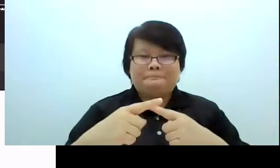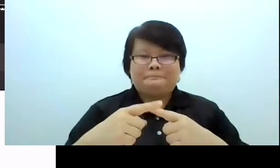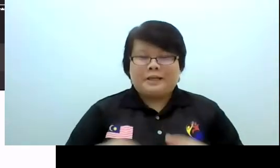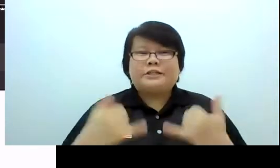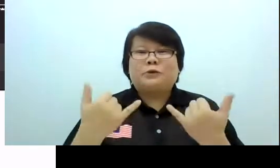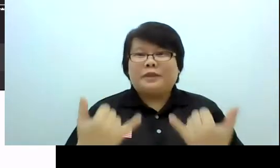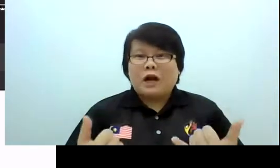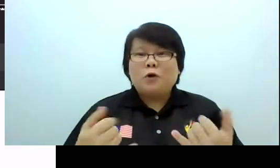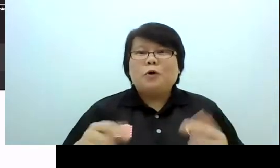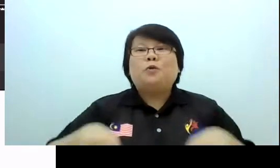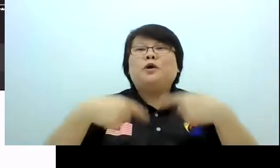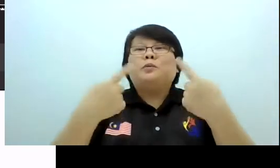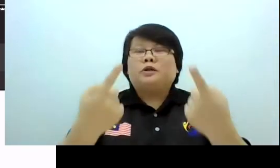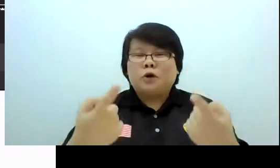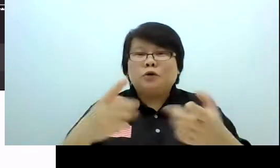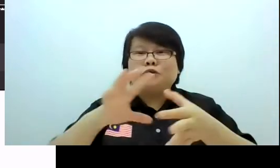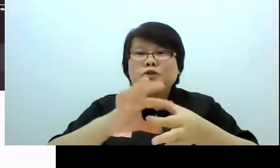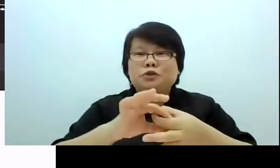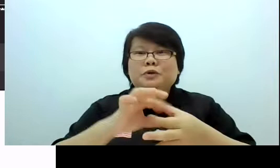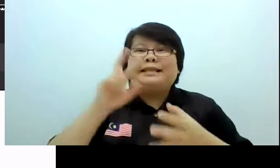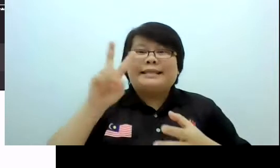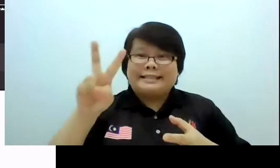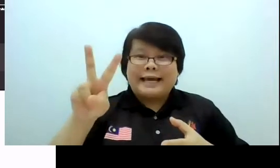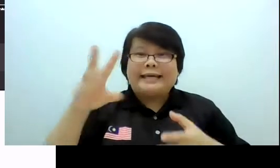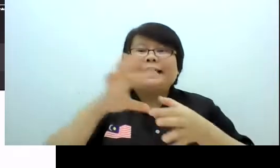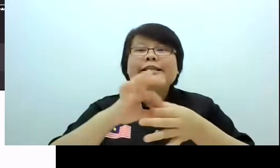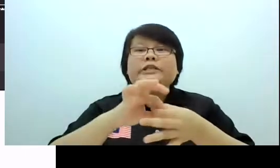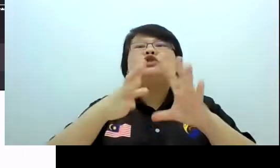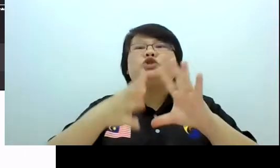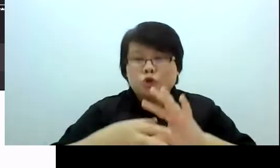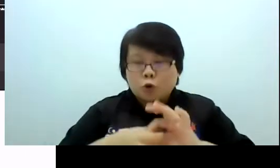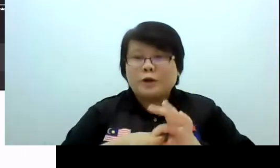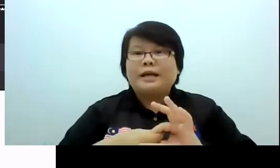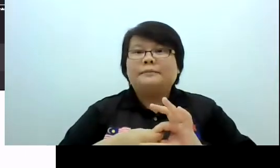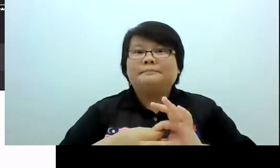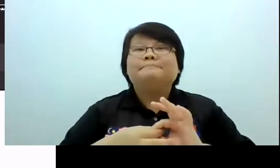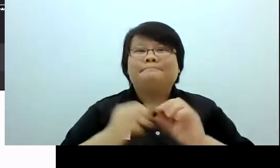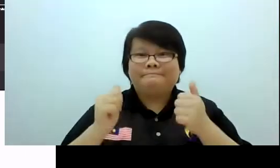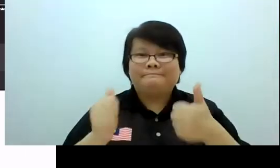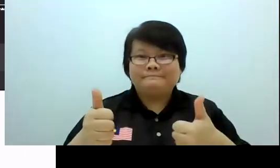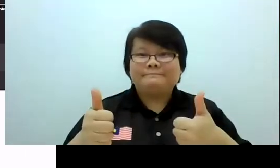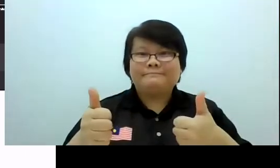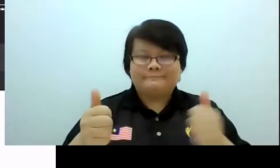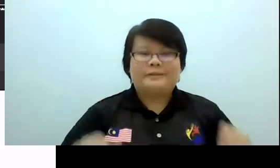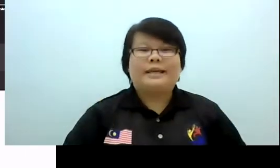answer. So now we will go to a second story.